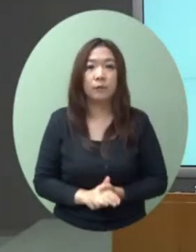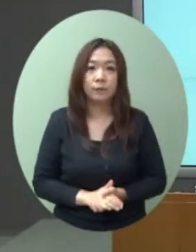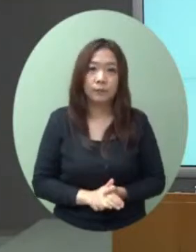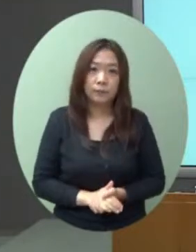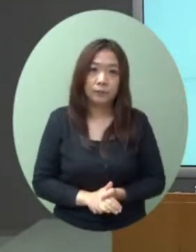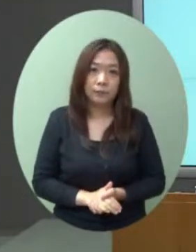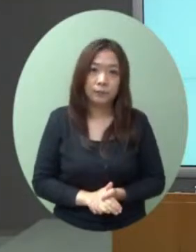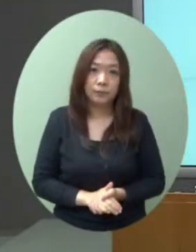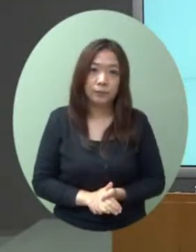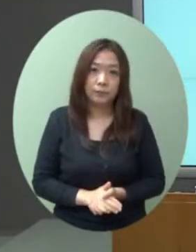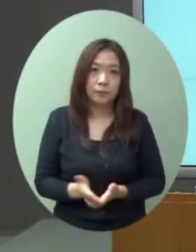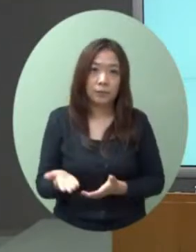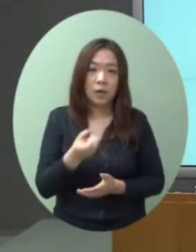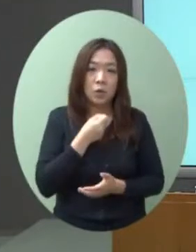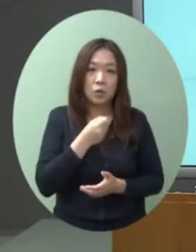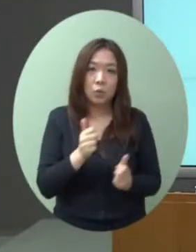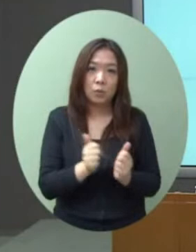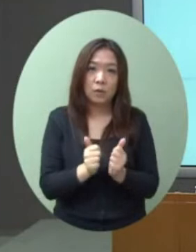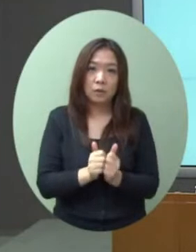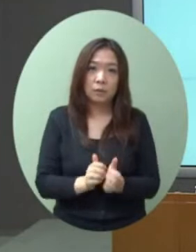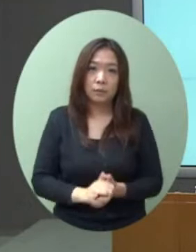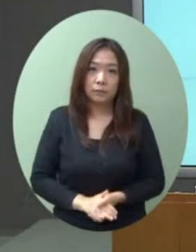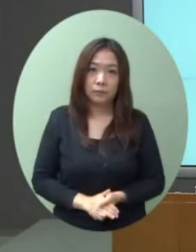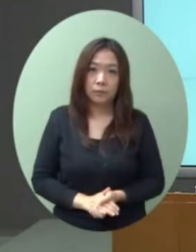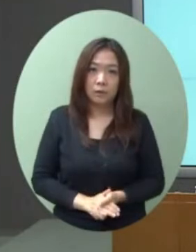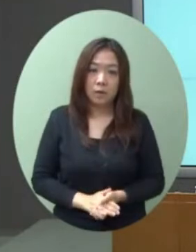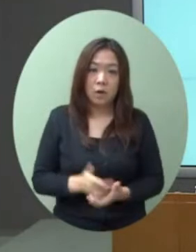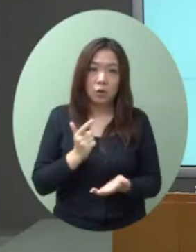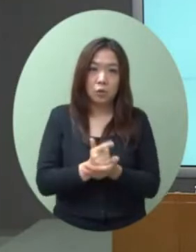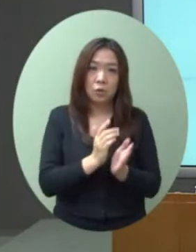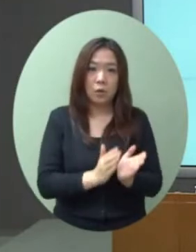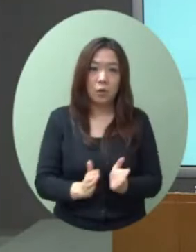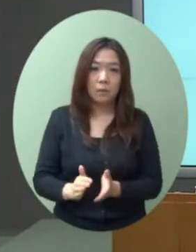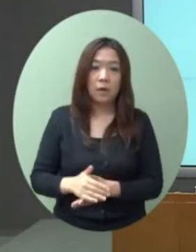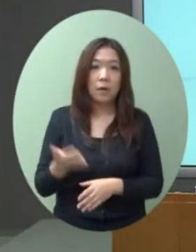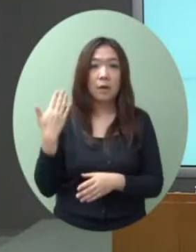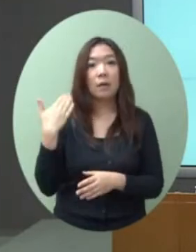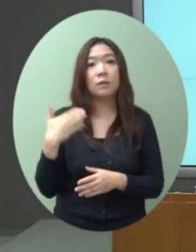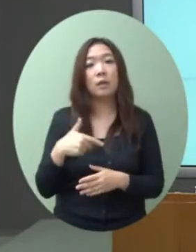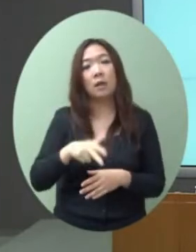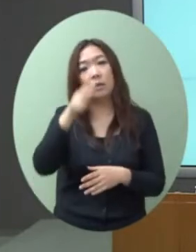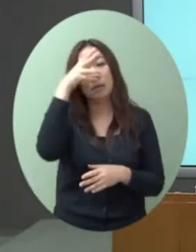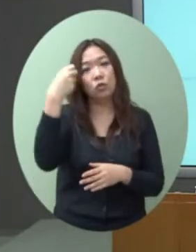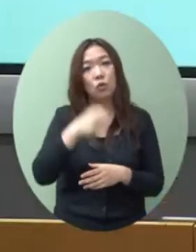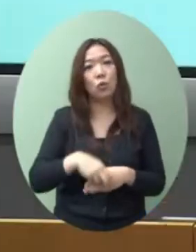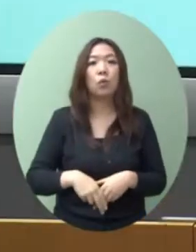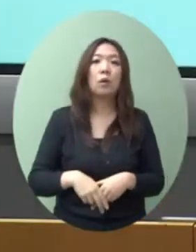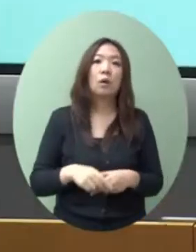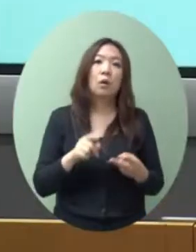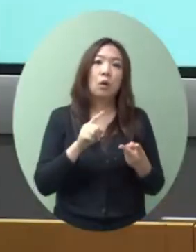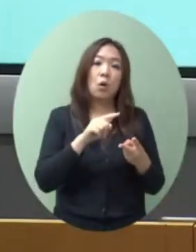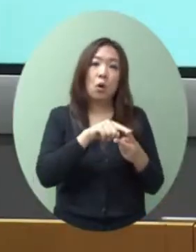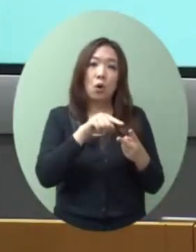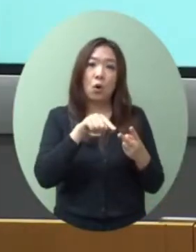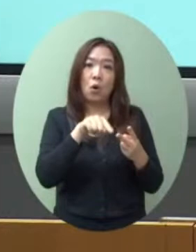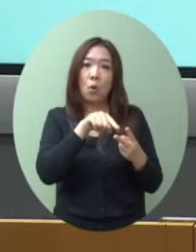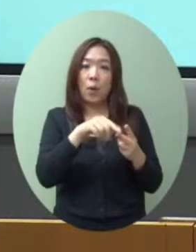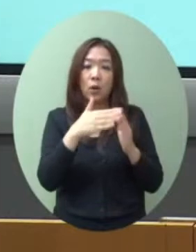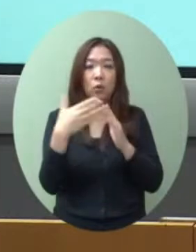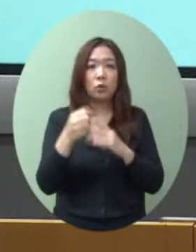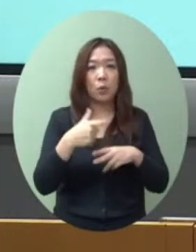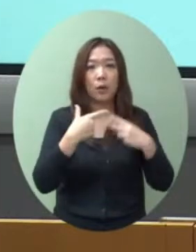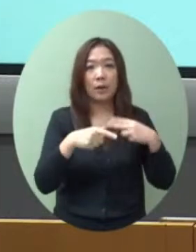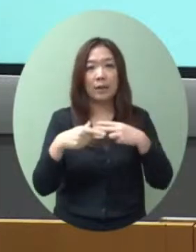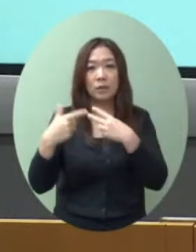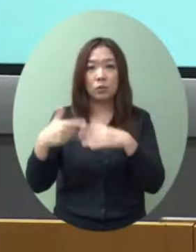give you details about the new arrangements in relation to quarantine period at hotels.